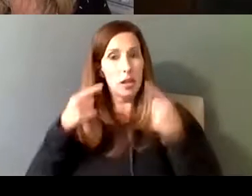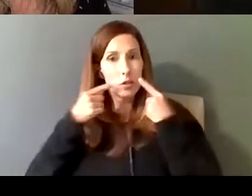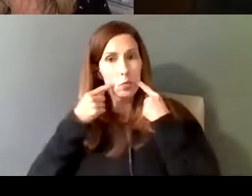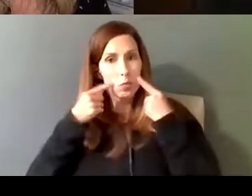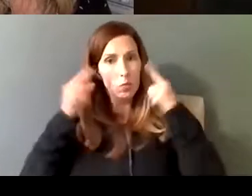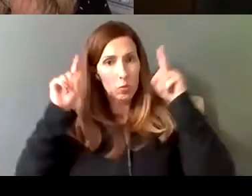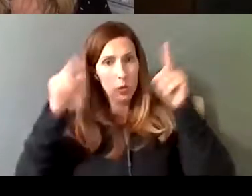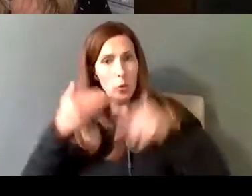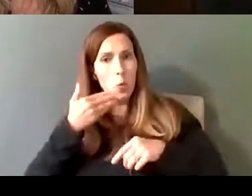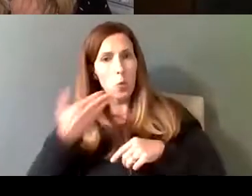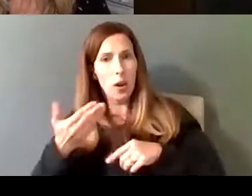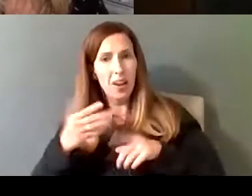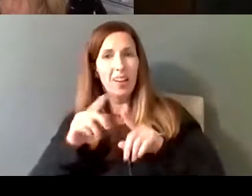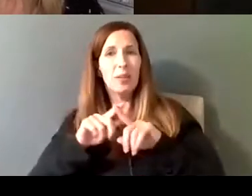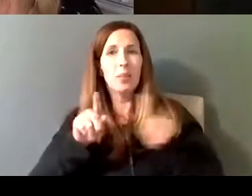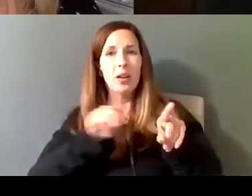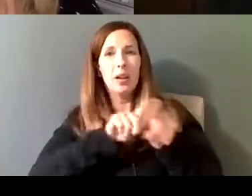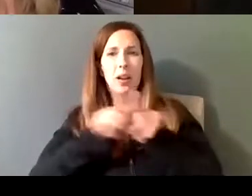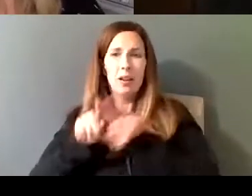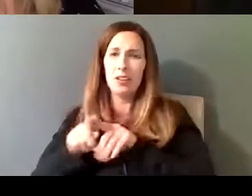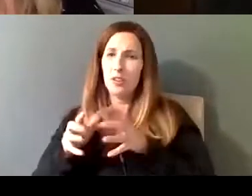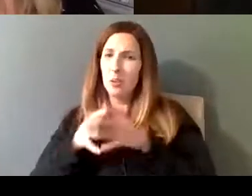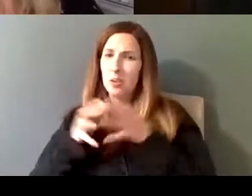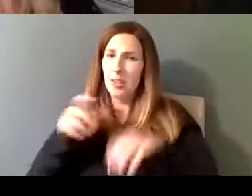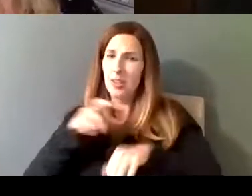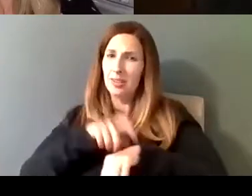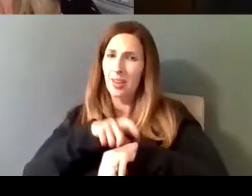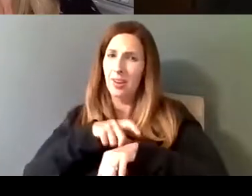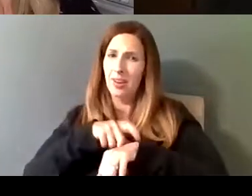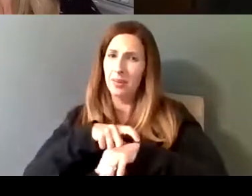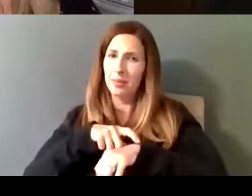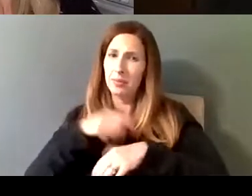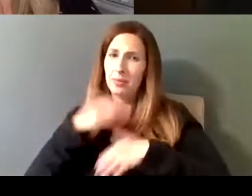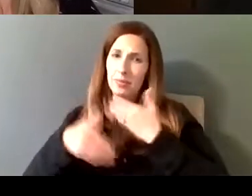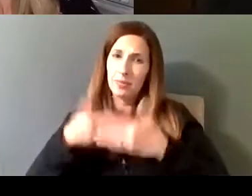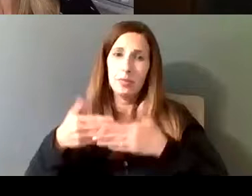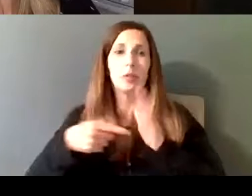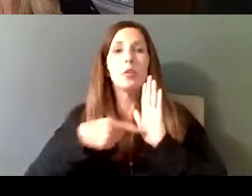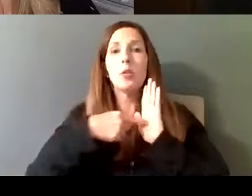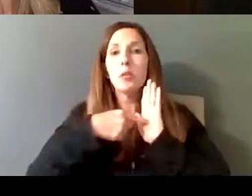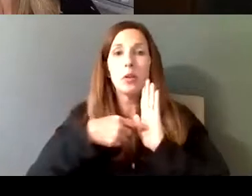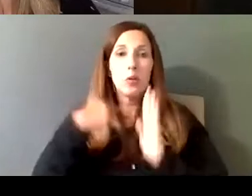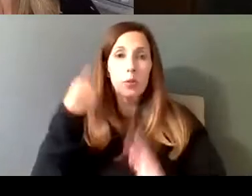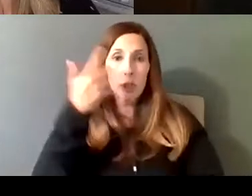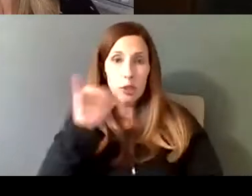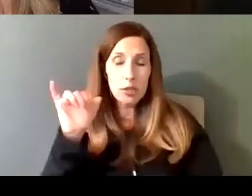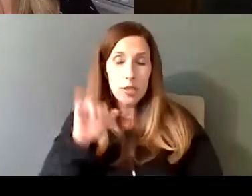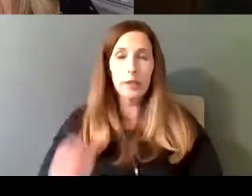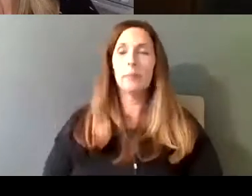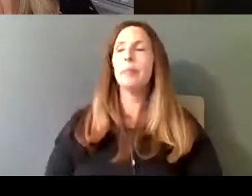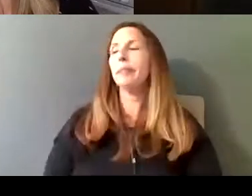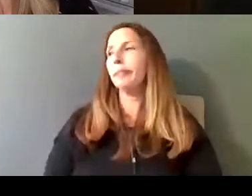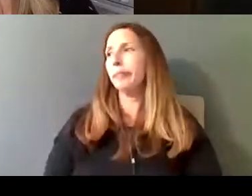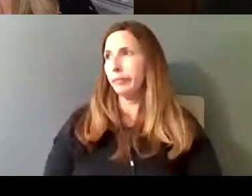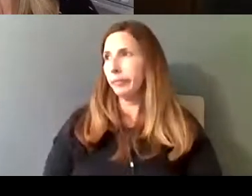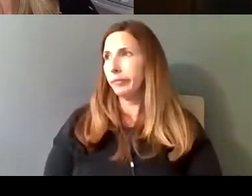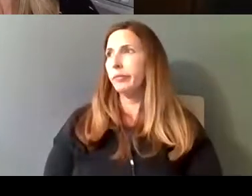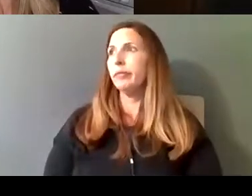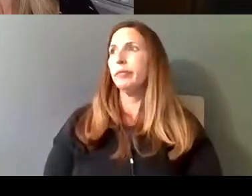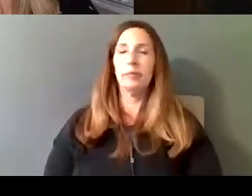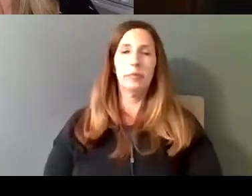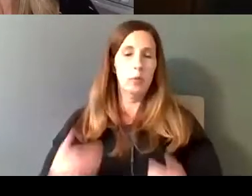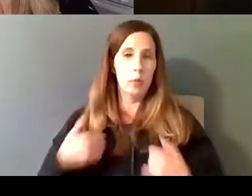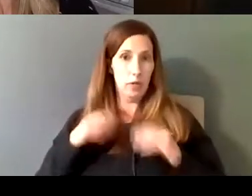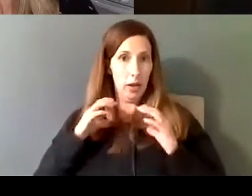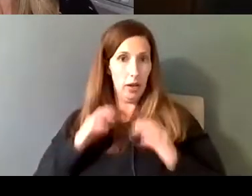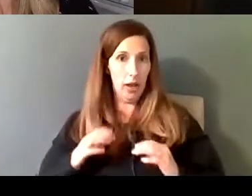well, but it's also a very time-consuming process. So essentially, an example of what this looks like is we'd have a client who would